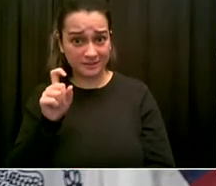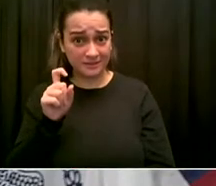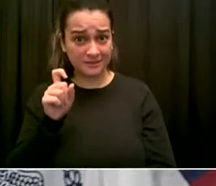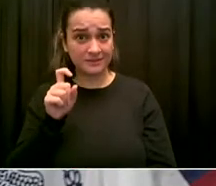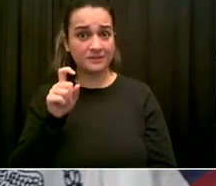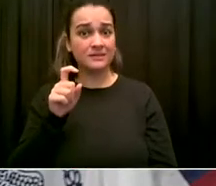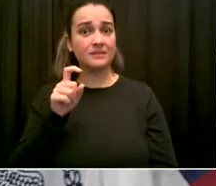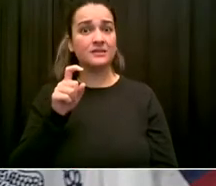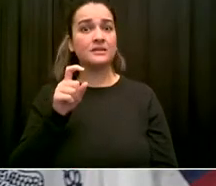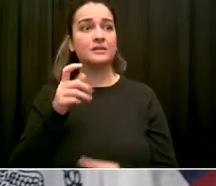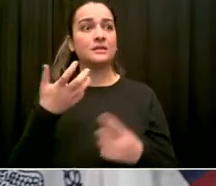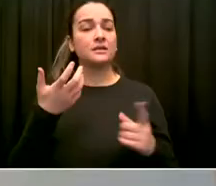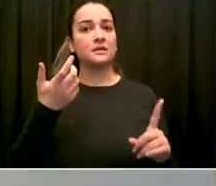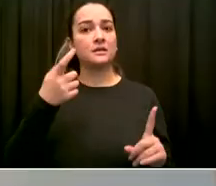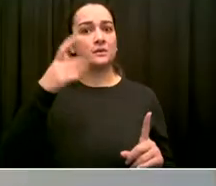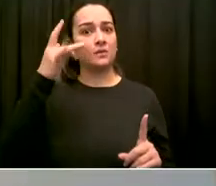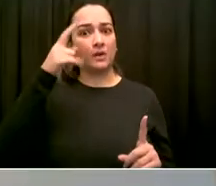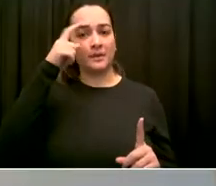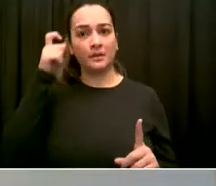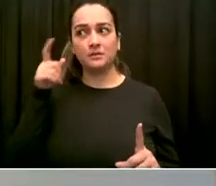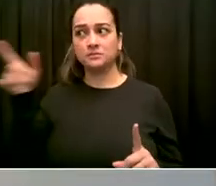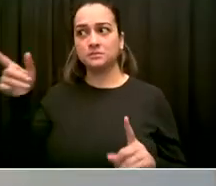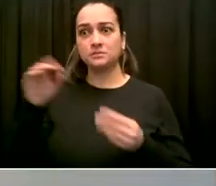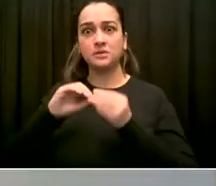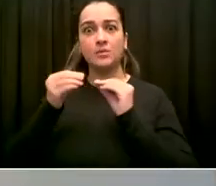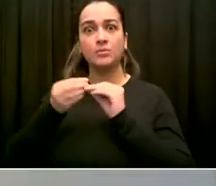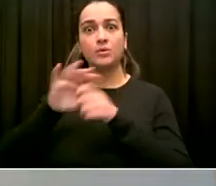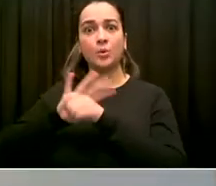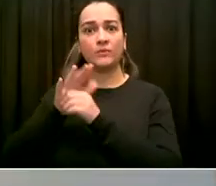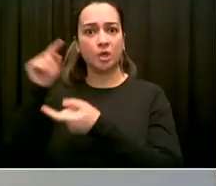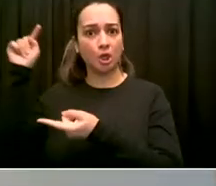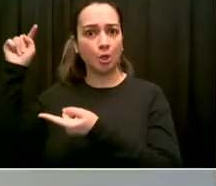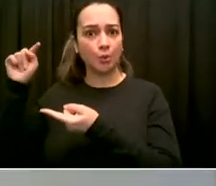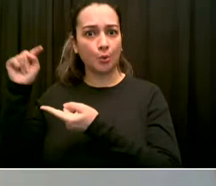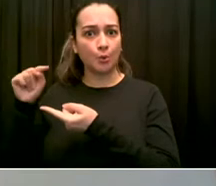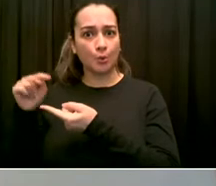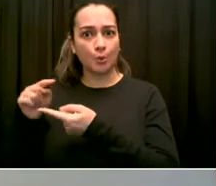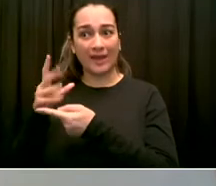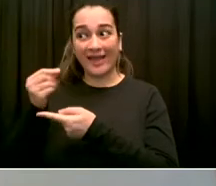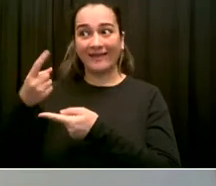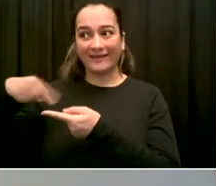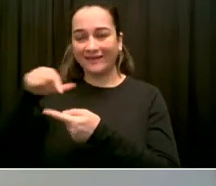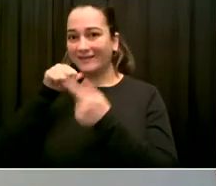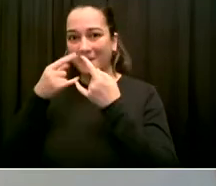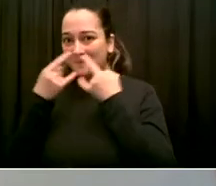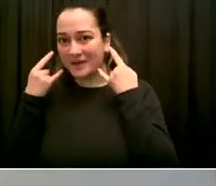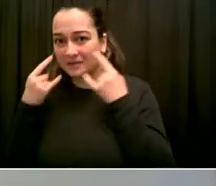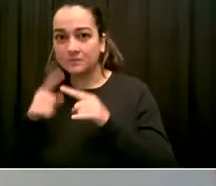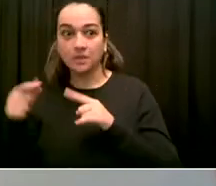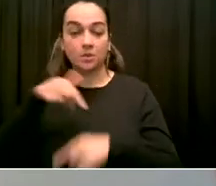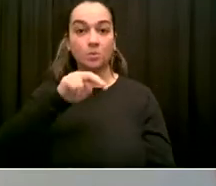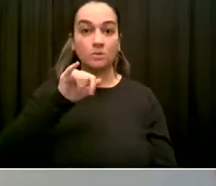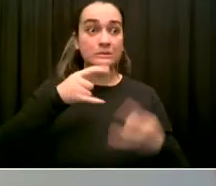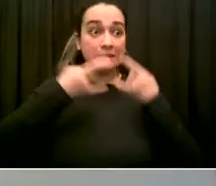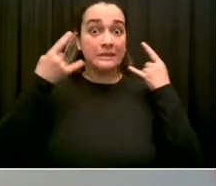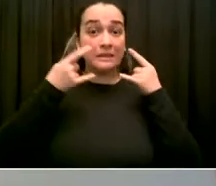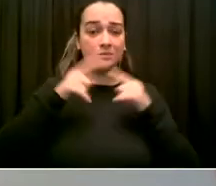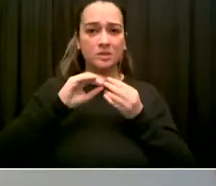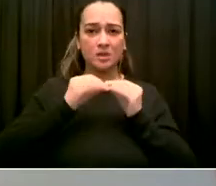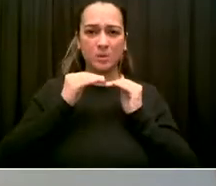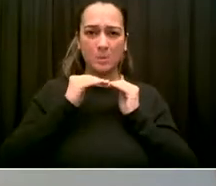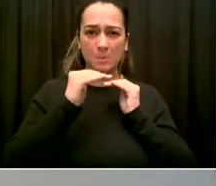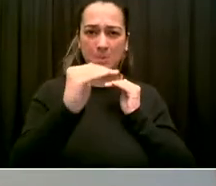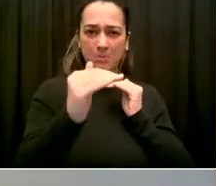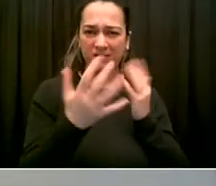Yeah, no, it's a great question. It requires a much longer answer than we can do during this press conference. But I really want to be very clear because this issue keeps coming